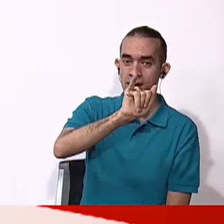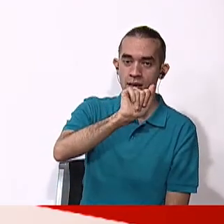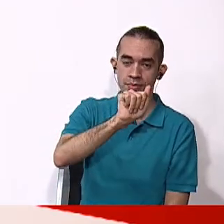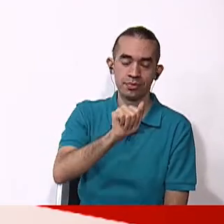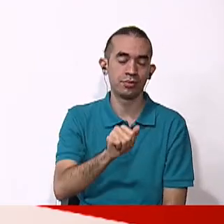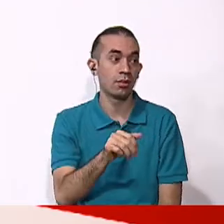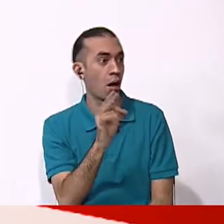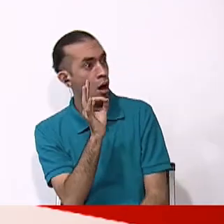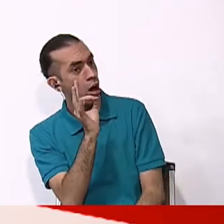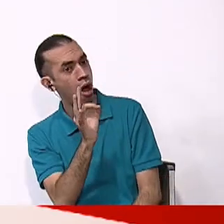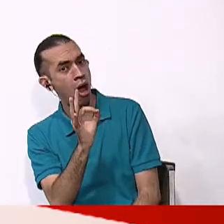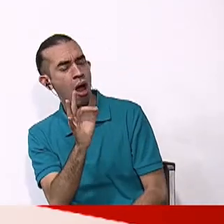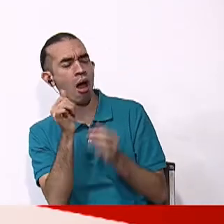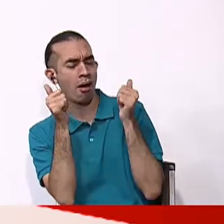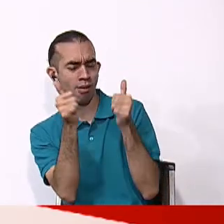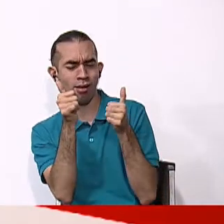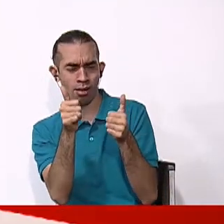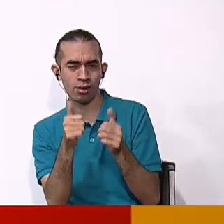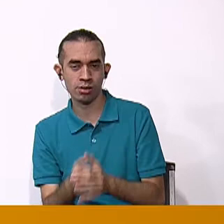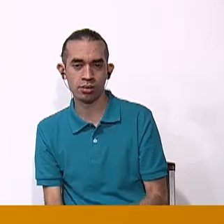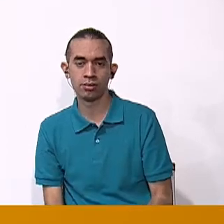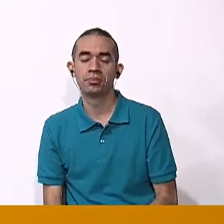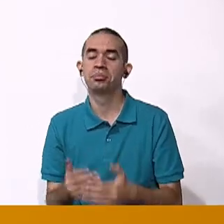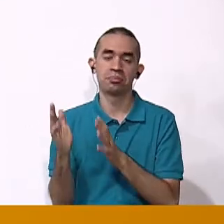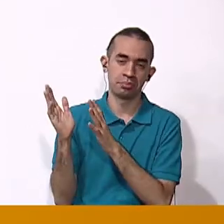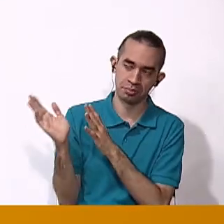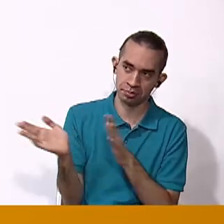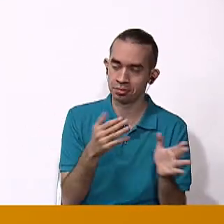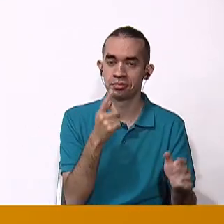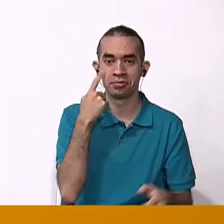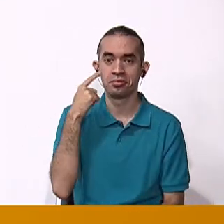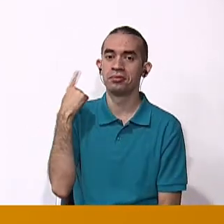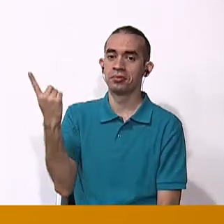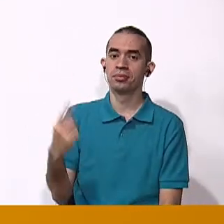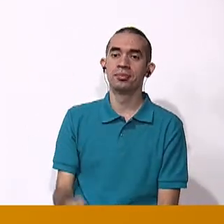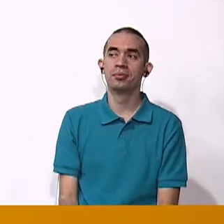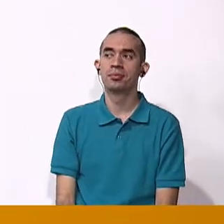Oh, very good. Next, let's go.